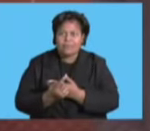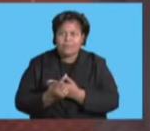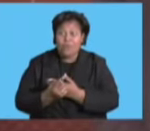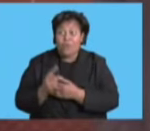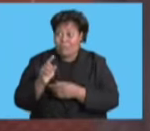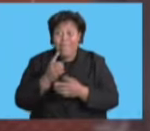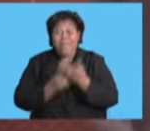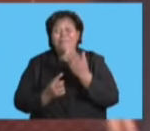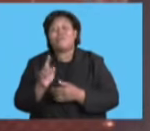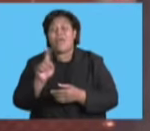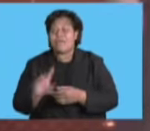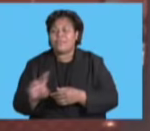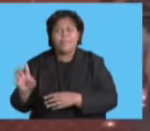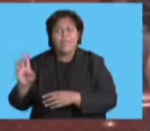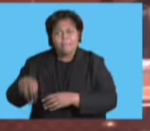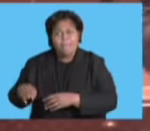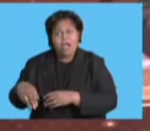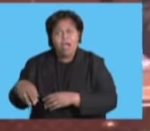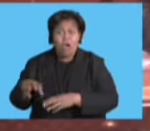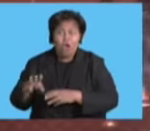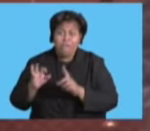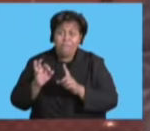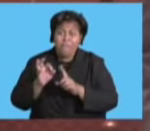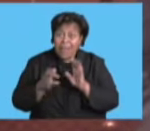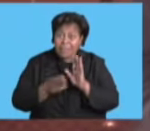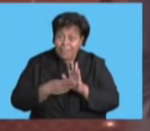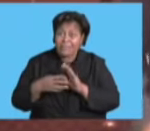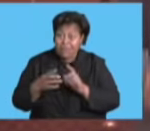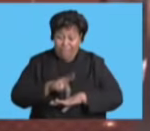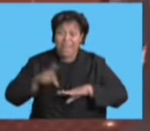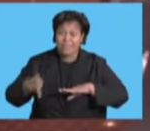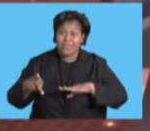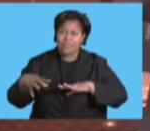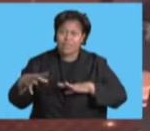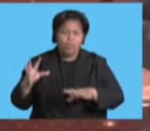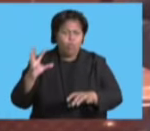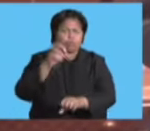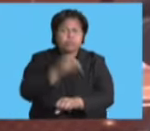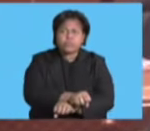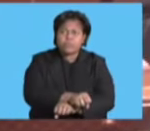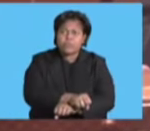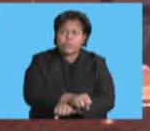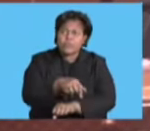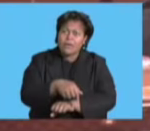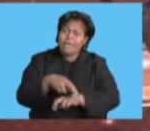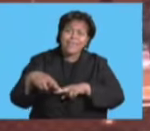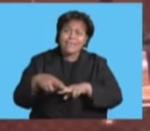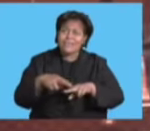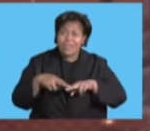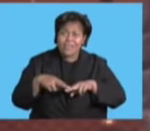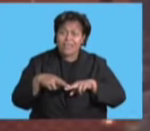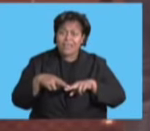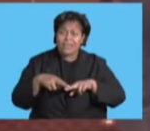parliament by the Prime Minister of a country, surrounded, Mr. Speaker, surrounded